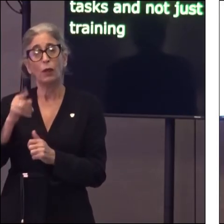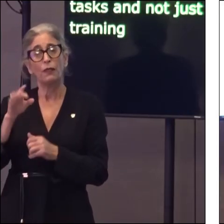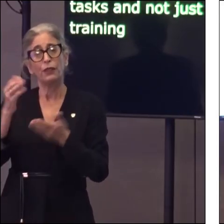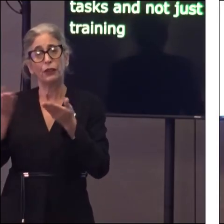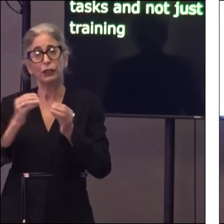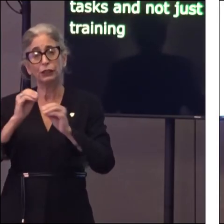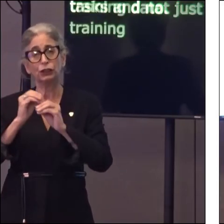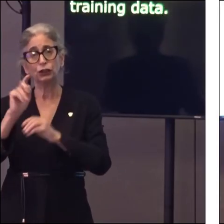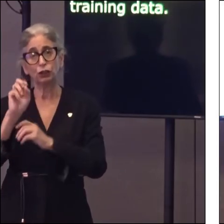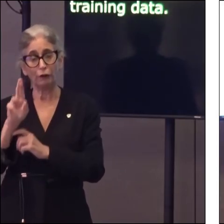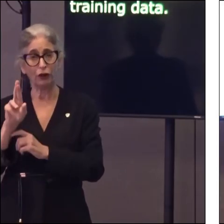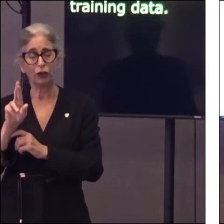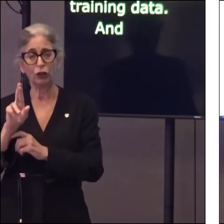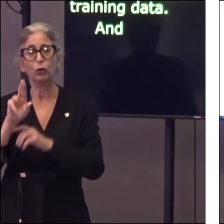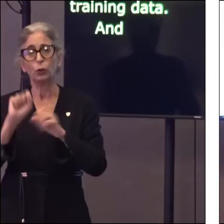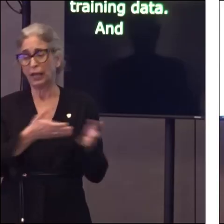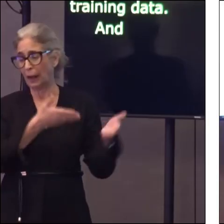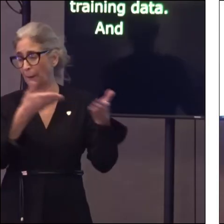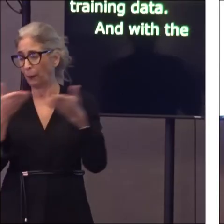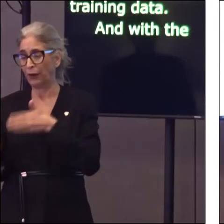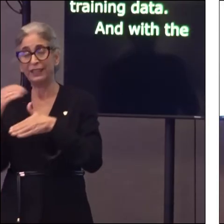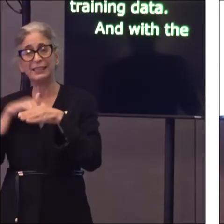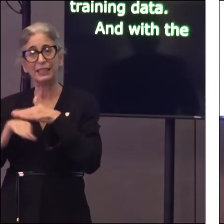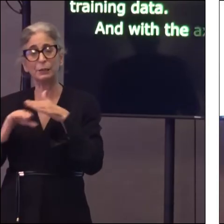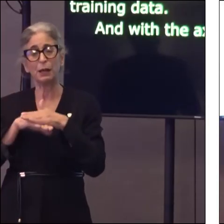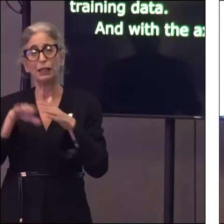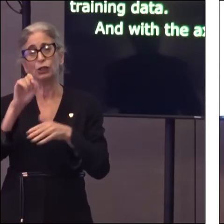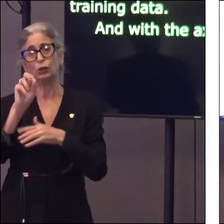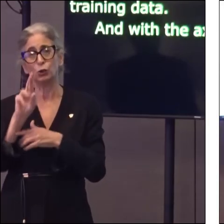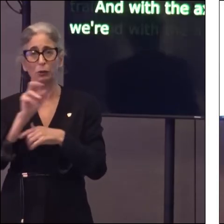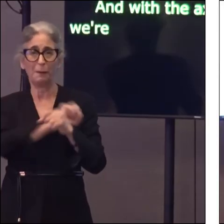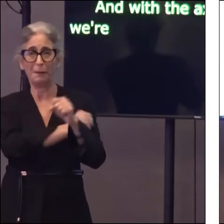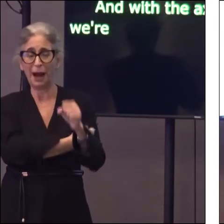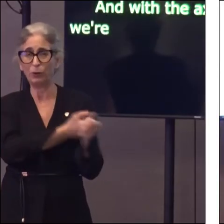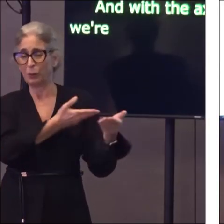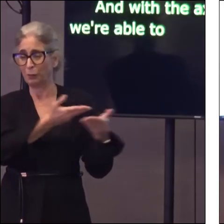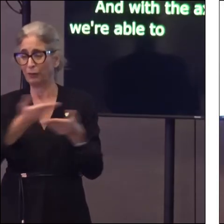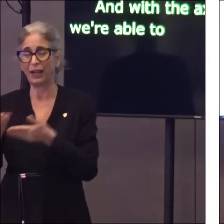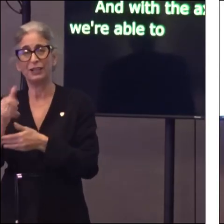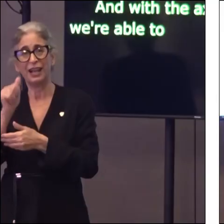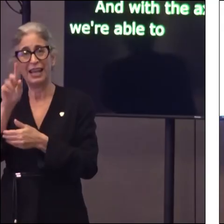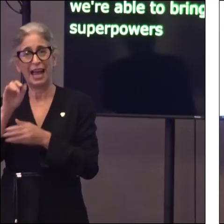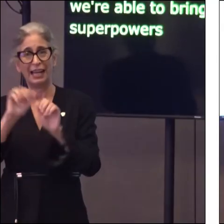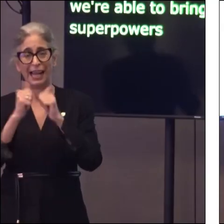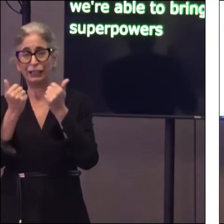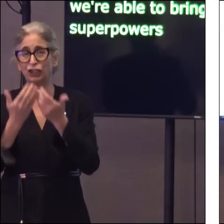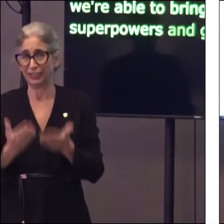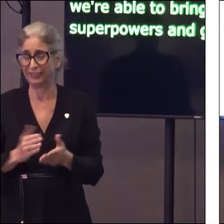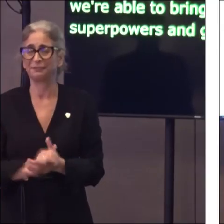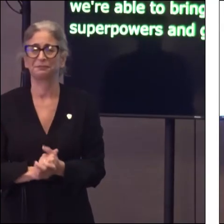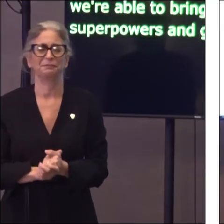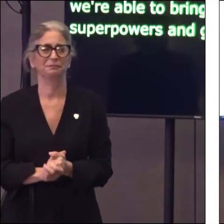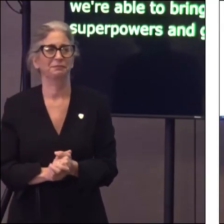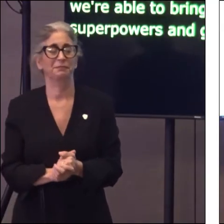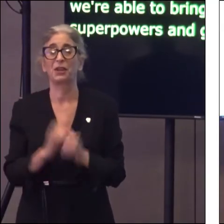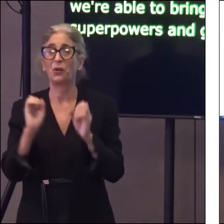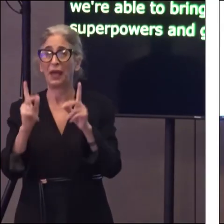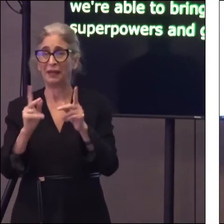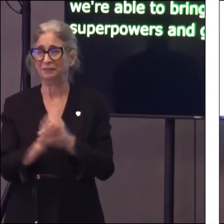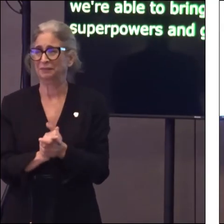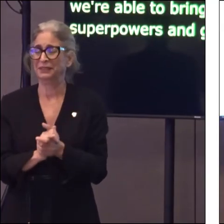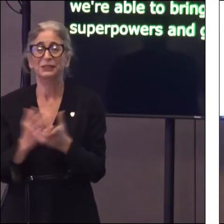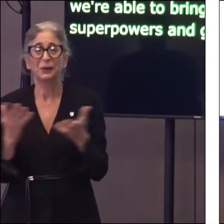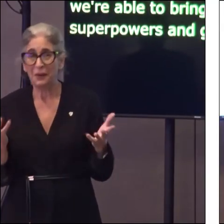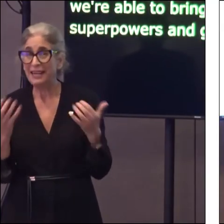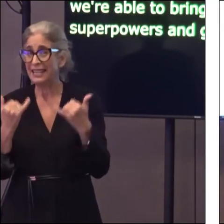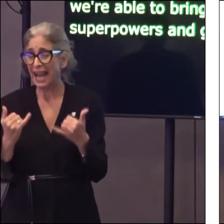server, we're able to bring accessibility superpowers and give it to your AI agents. All right.